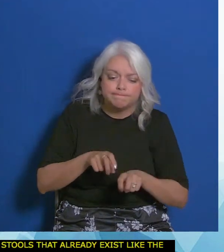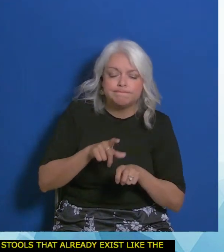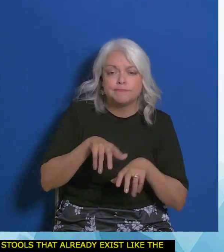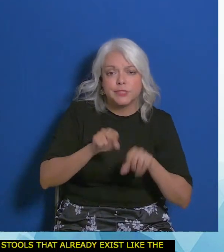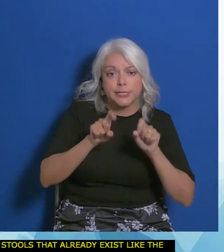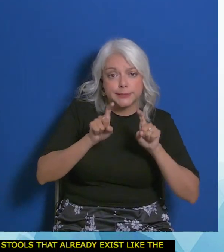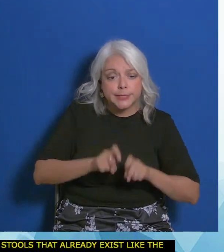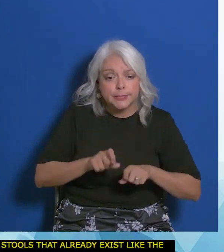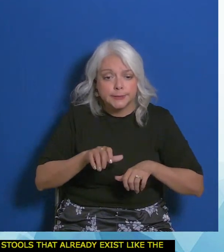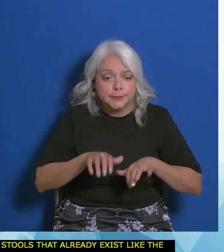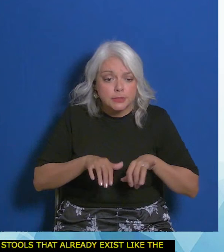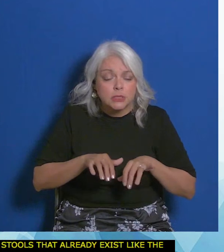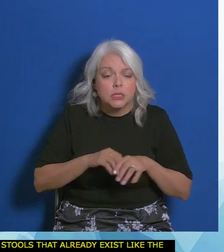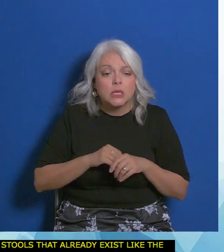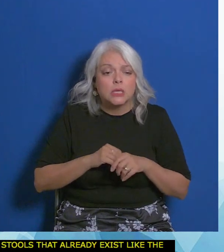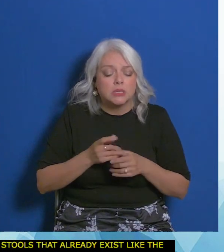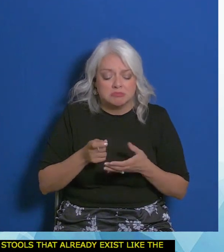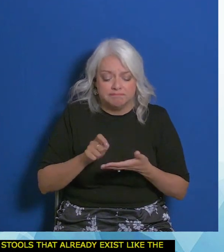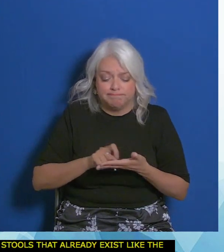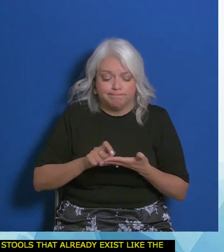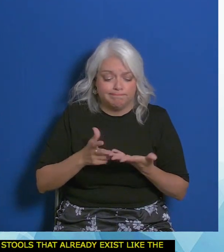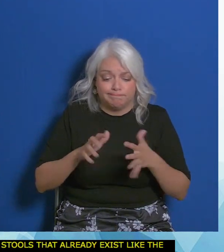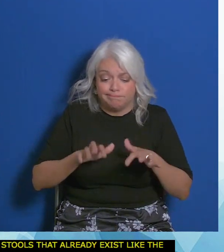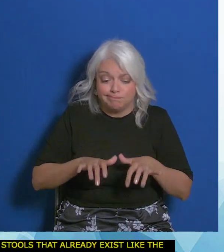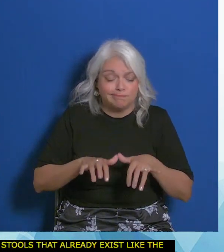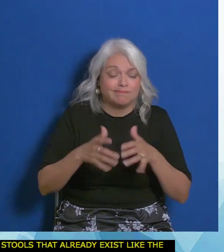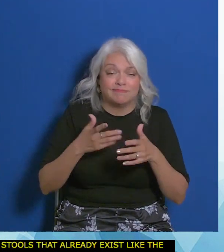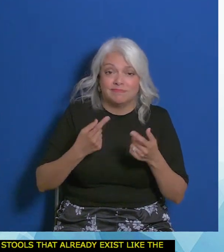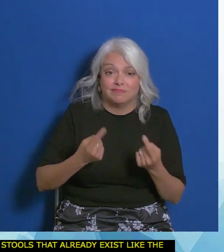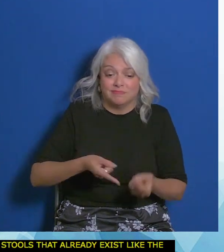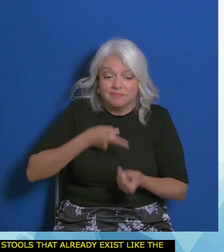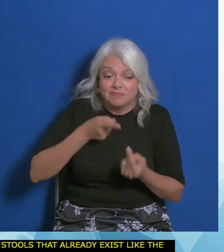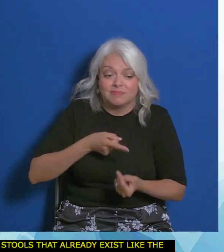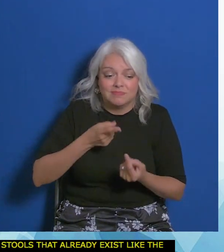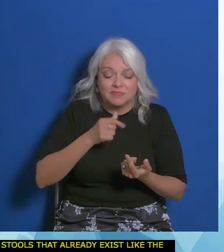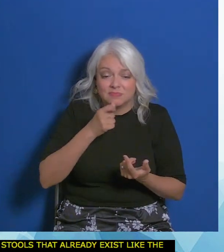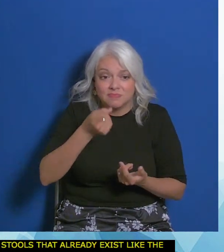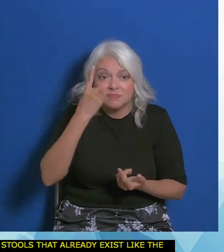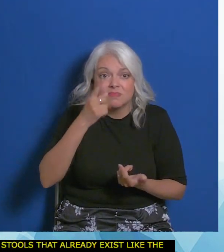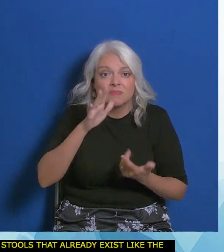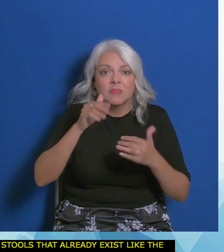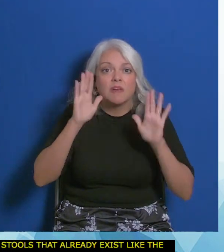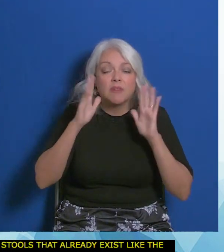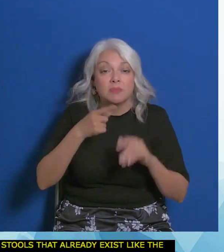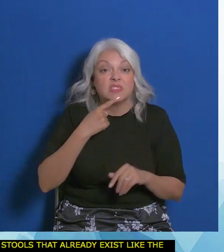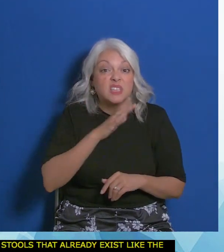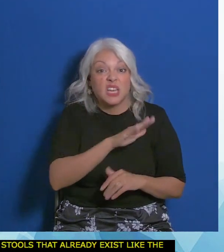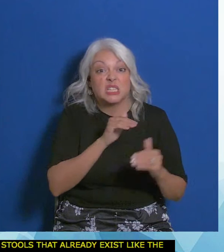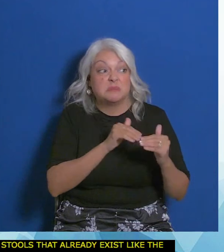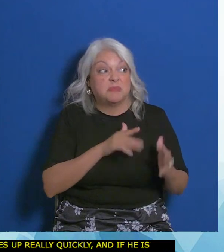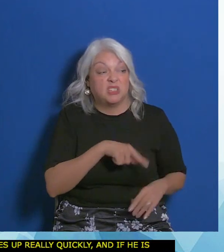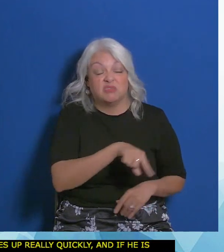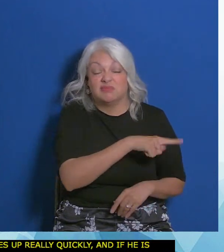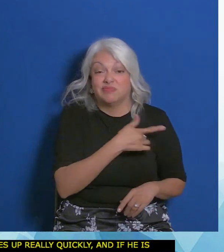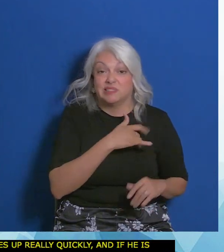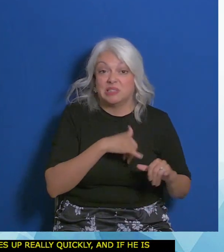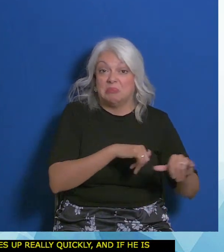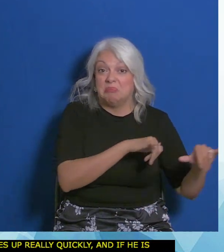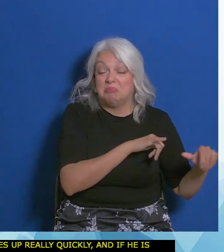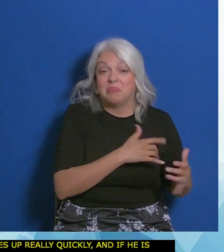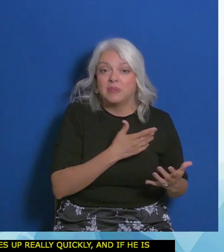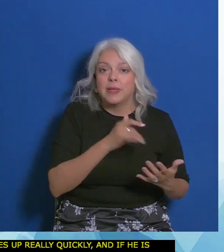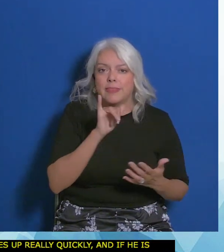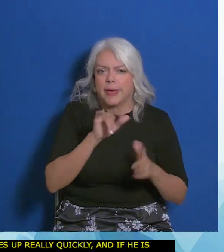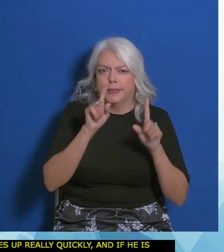and he couldn't understand the test, and he felt frustrated, and he gave up, and he said his peers feel the same way, and that test isn't an